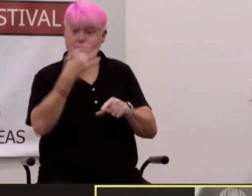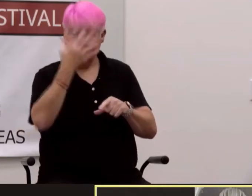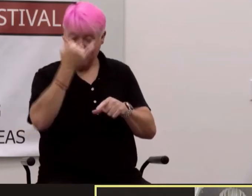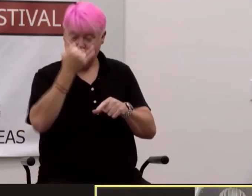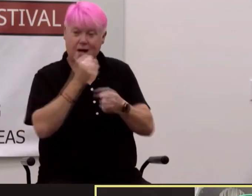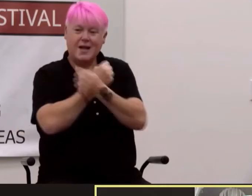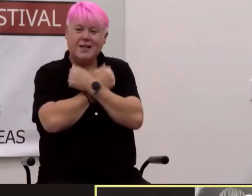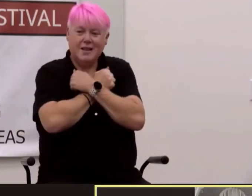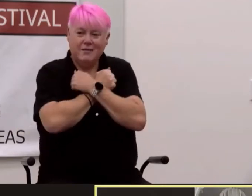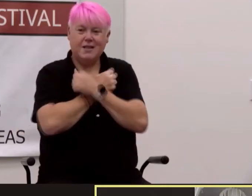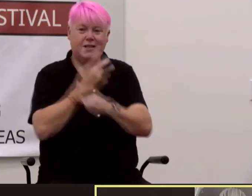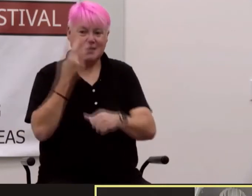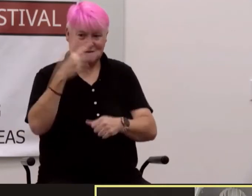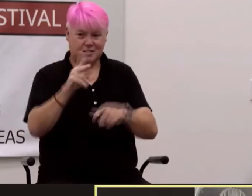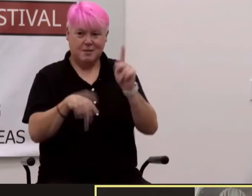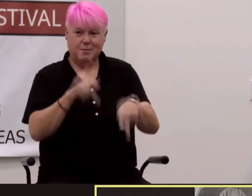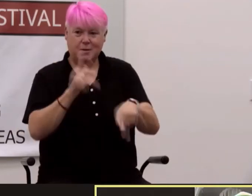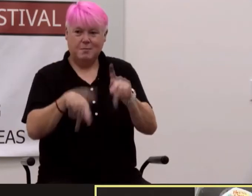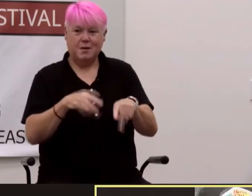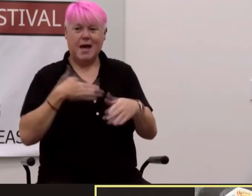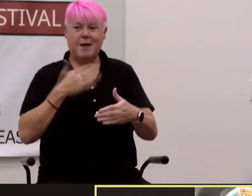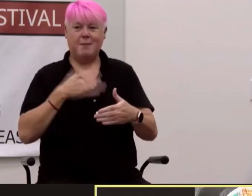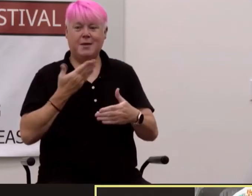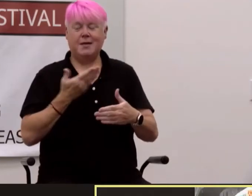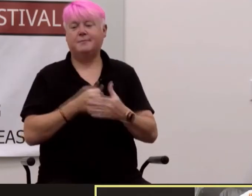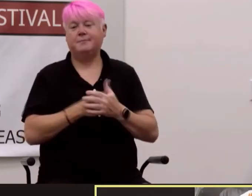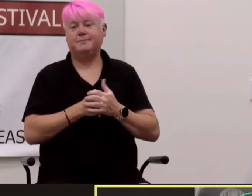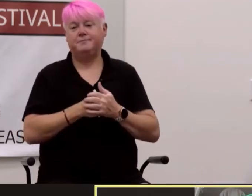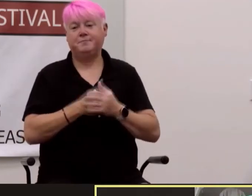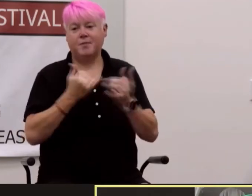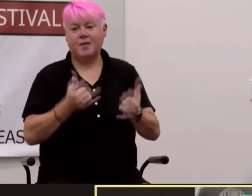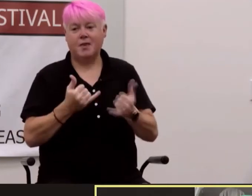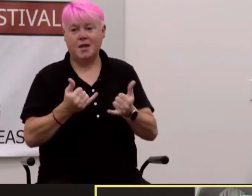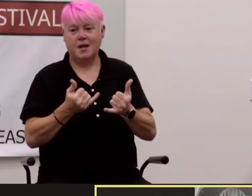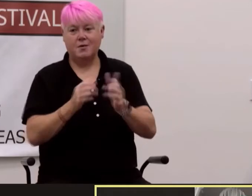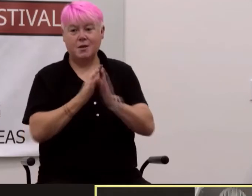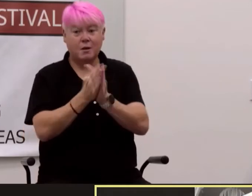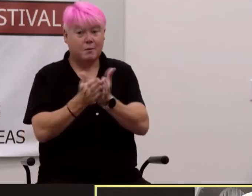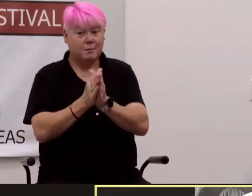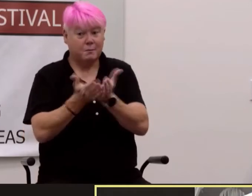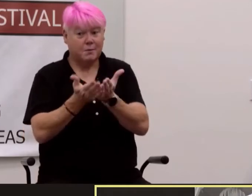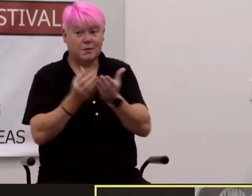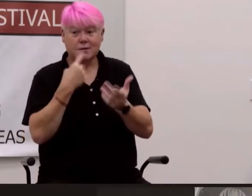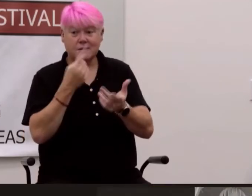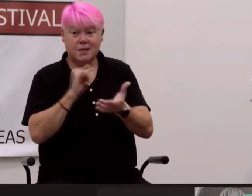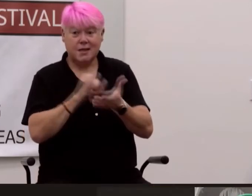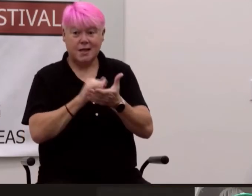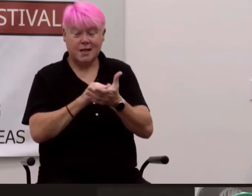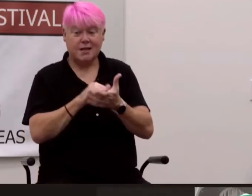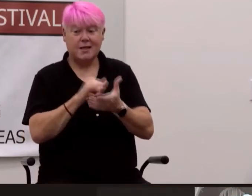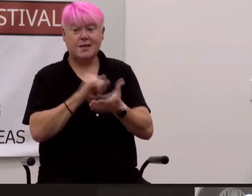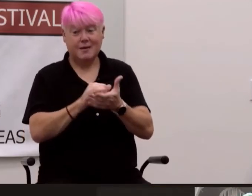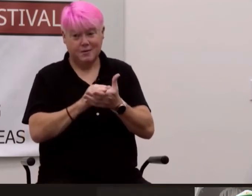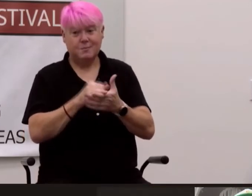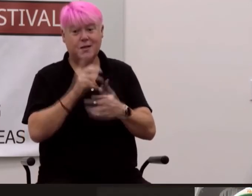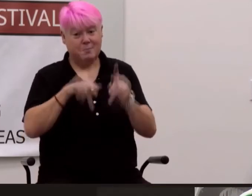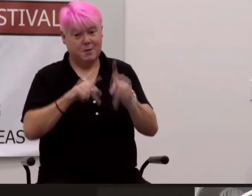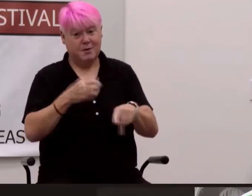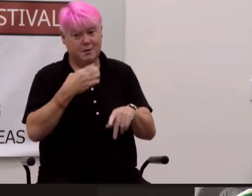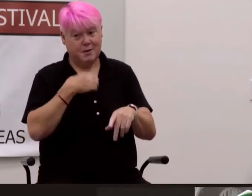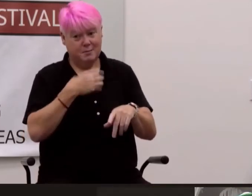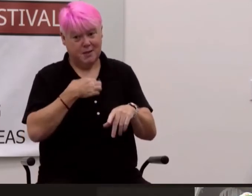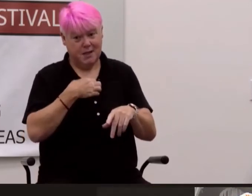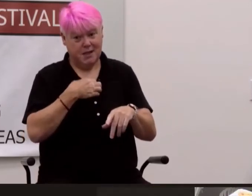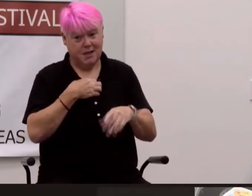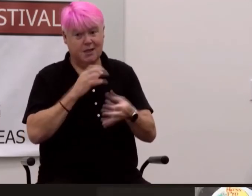is to see people happy. Now, there's a flip side to that. That would be the people that complain. But there's an easy way to fix that too. It's